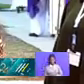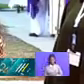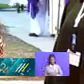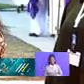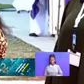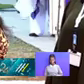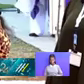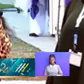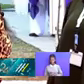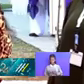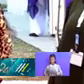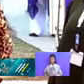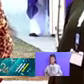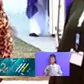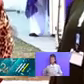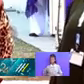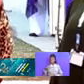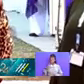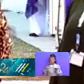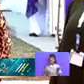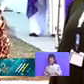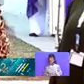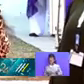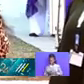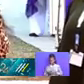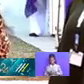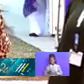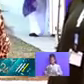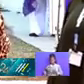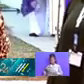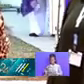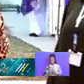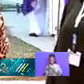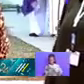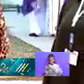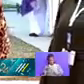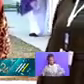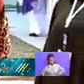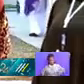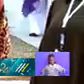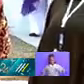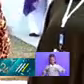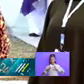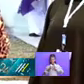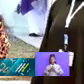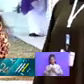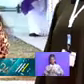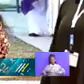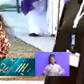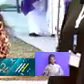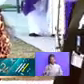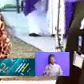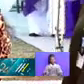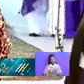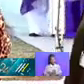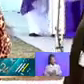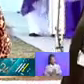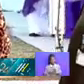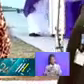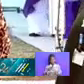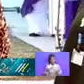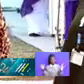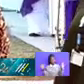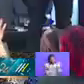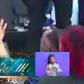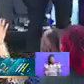Kenya and the Lord says what I'm doing in your life and the life of your wife is going to